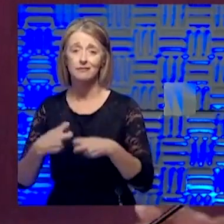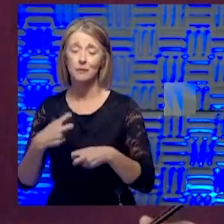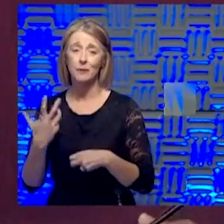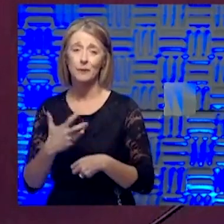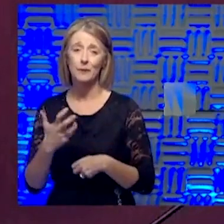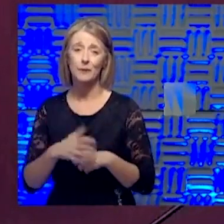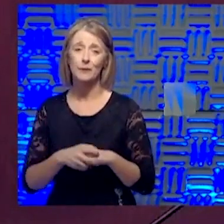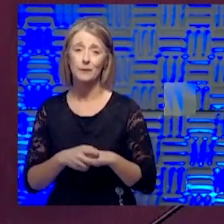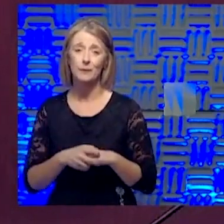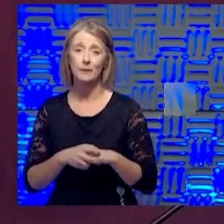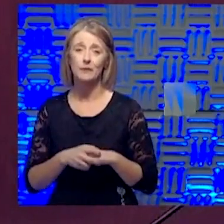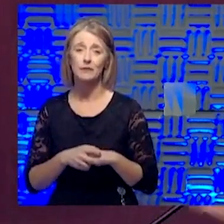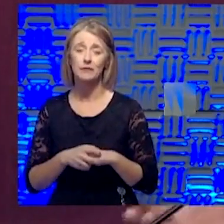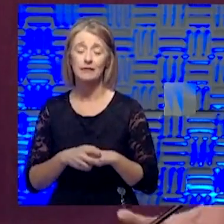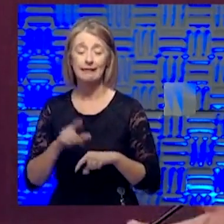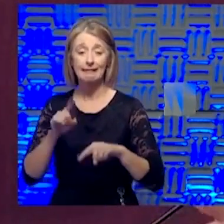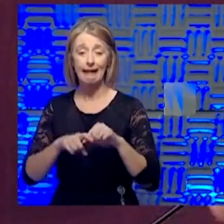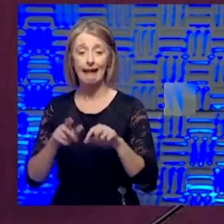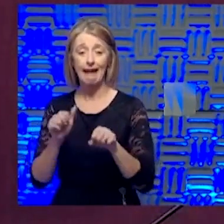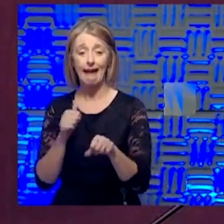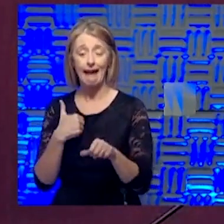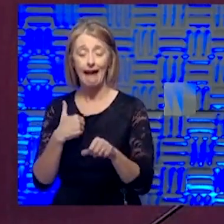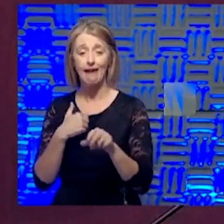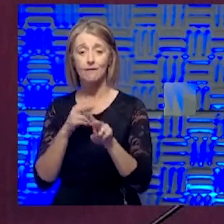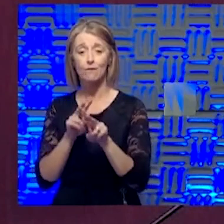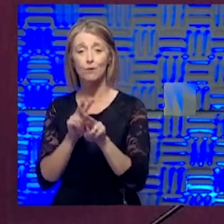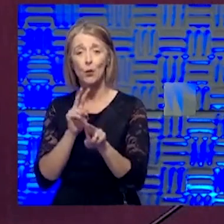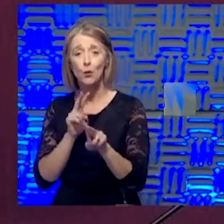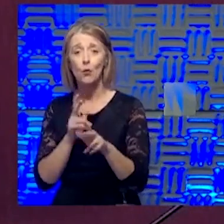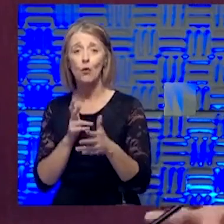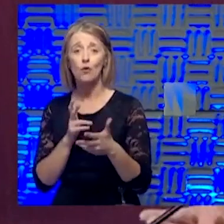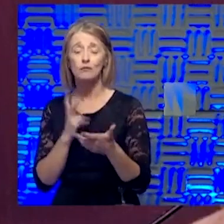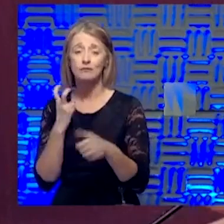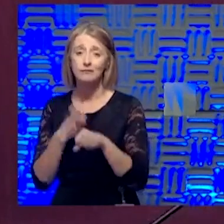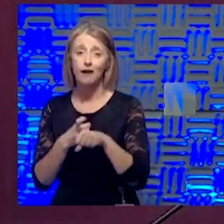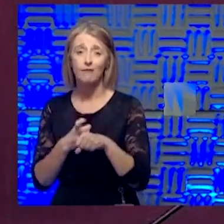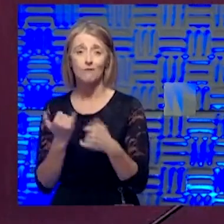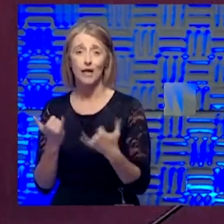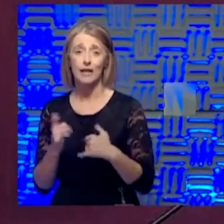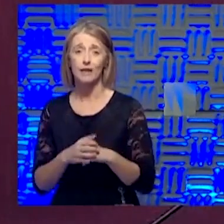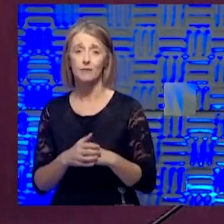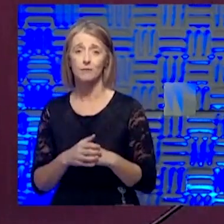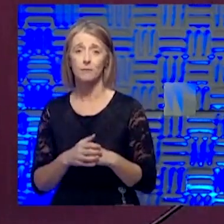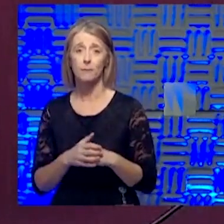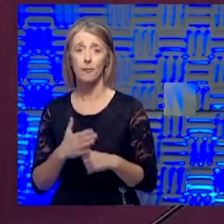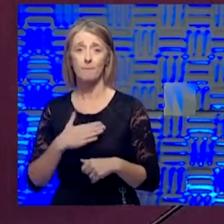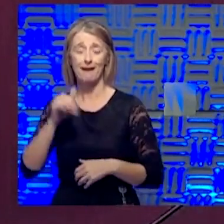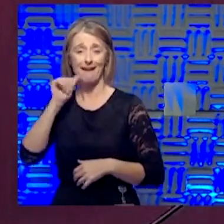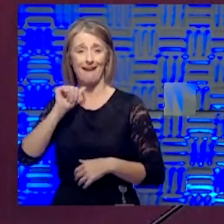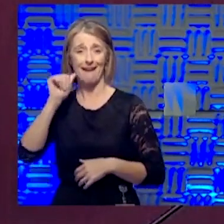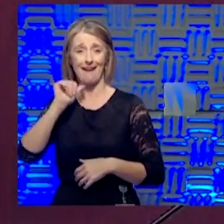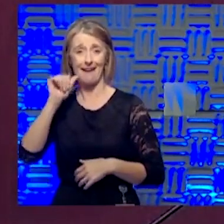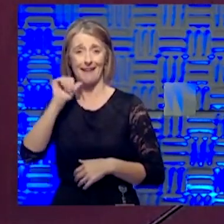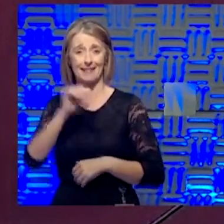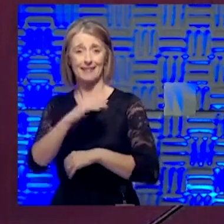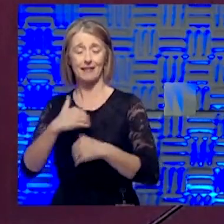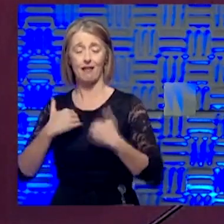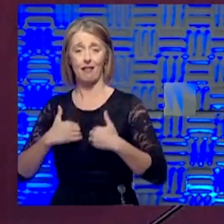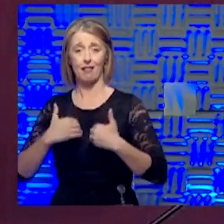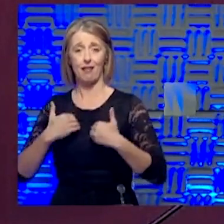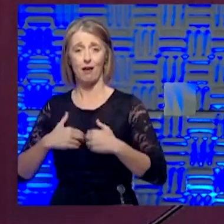that during this time, because you can't have everybody around you. I didn't mention, but we lost my aunt. She had hypertension of the